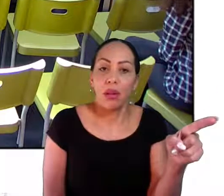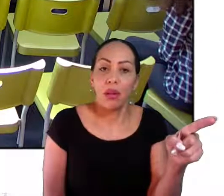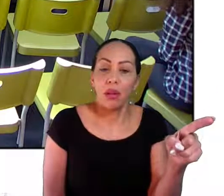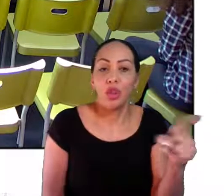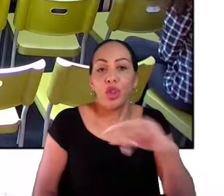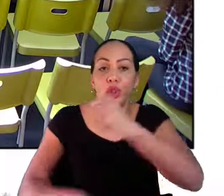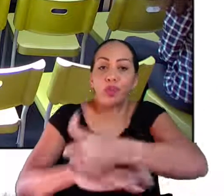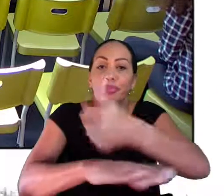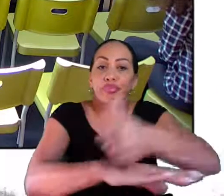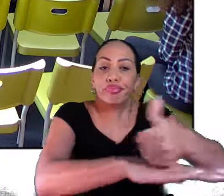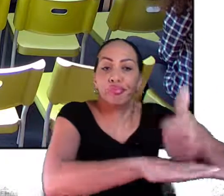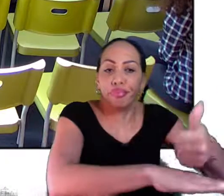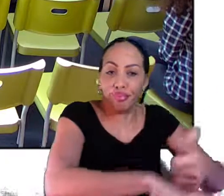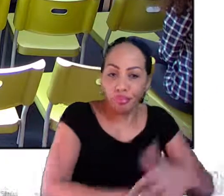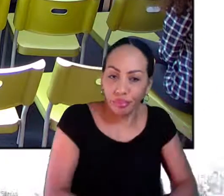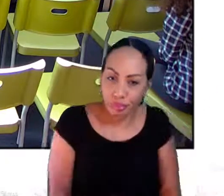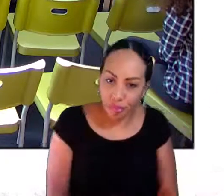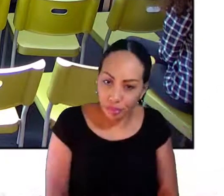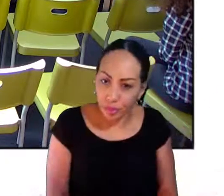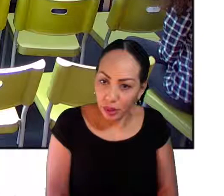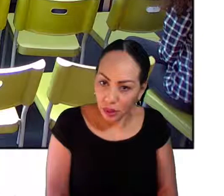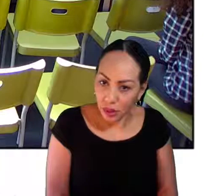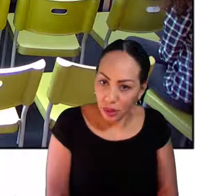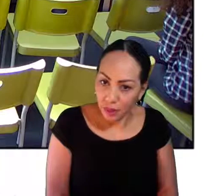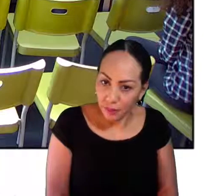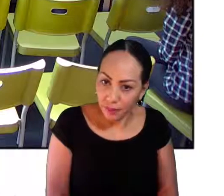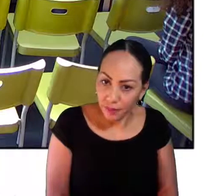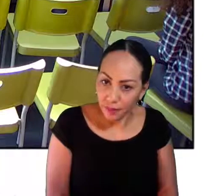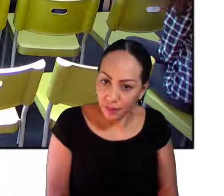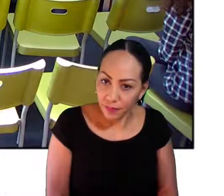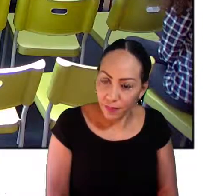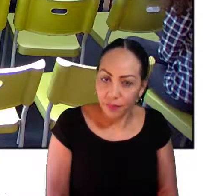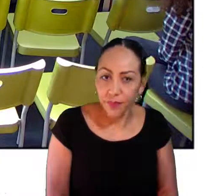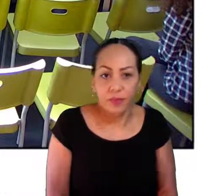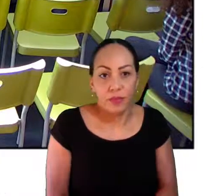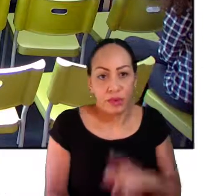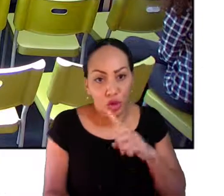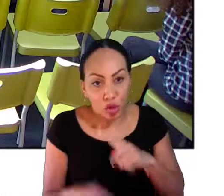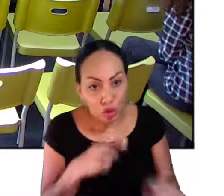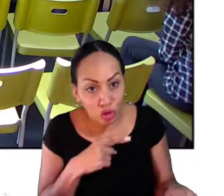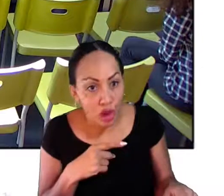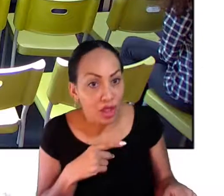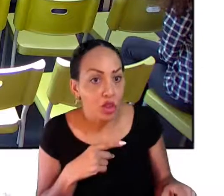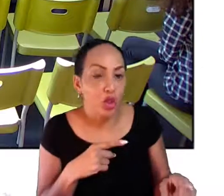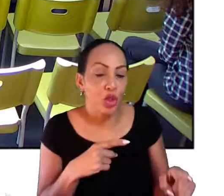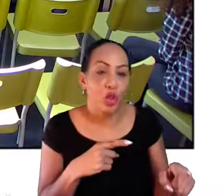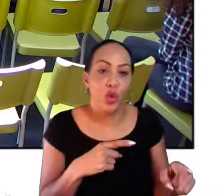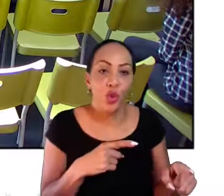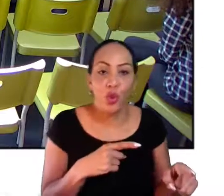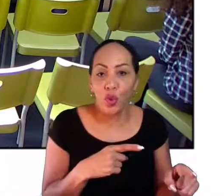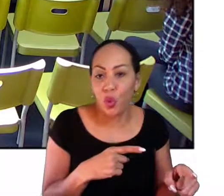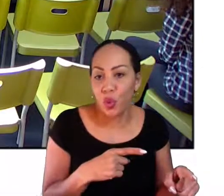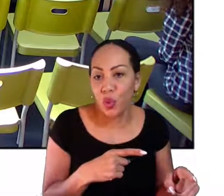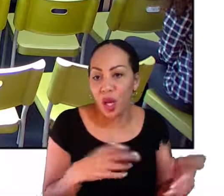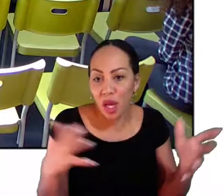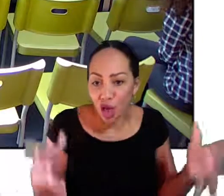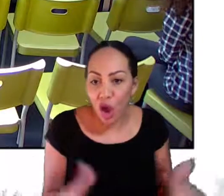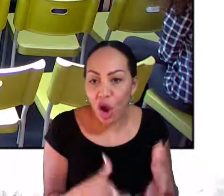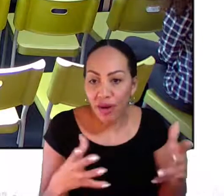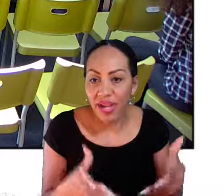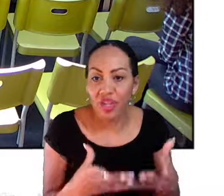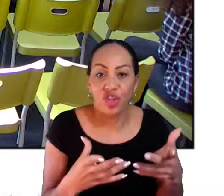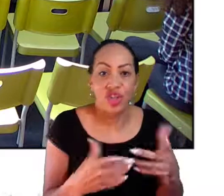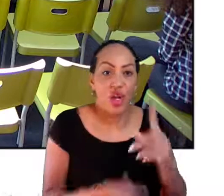But to try and bring new people along who are resistant feels like that's a lot of work